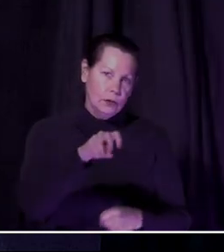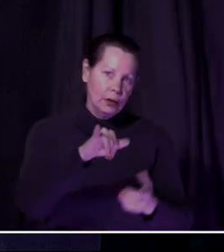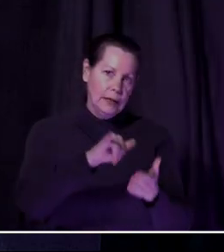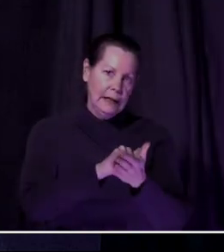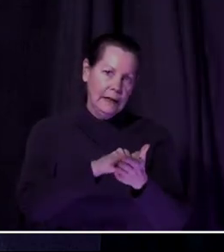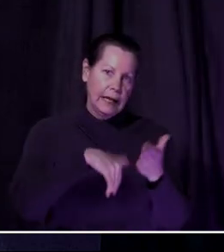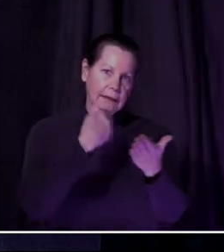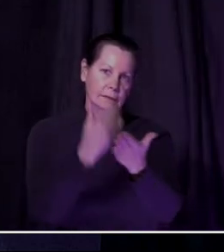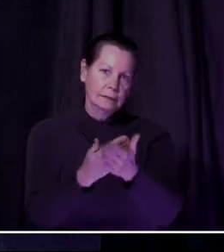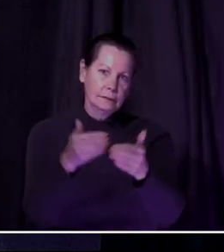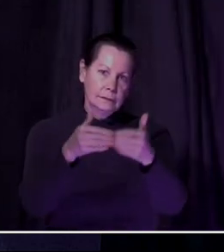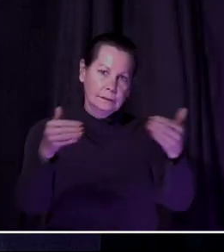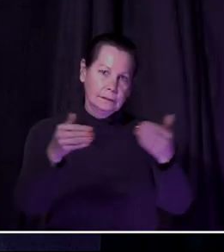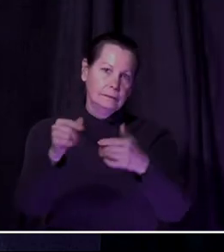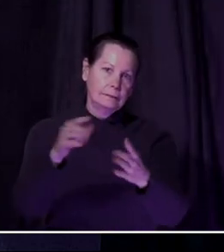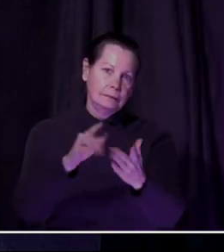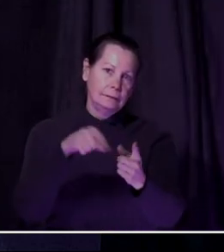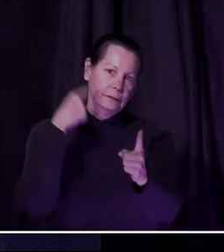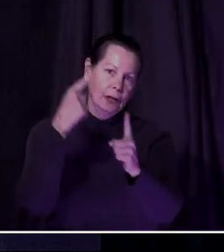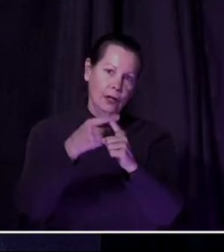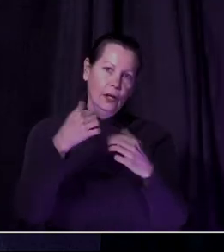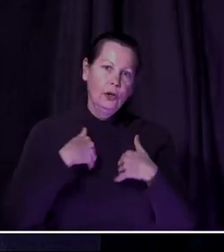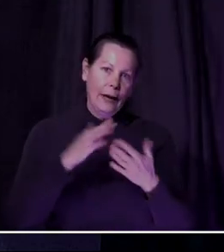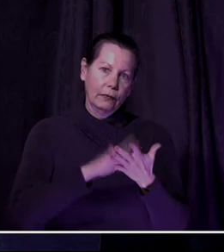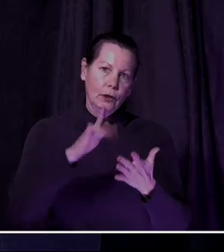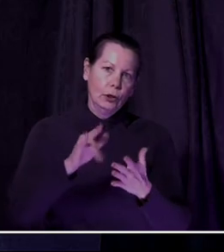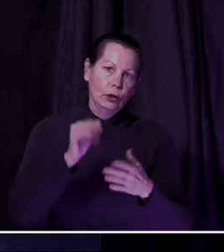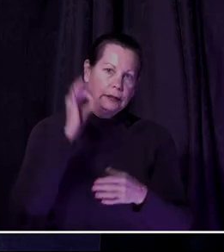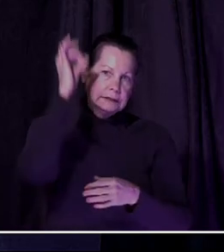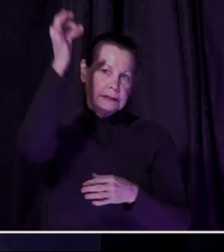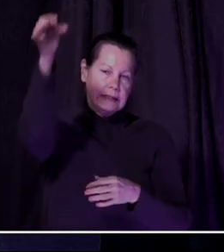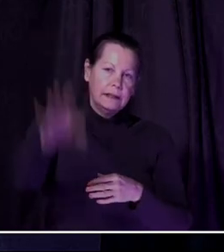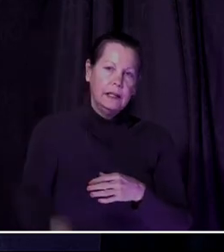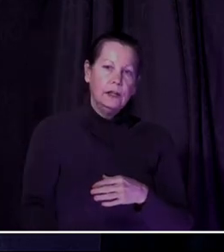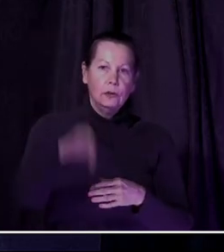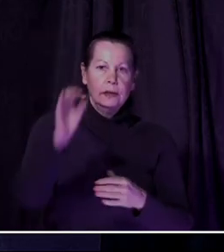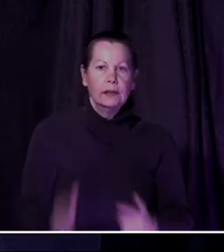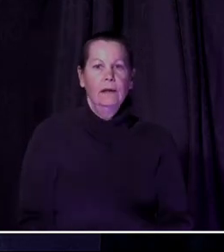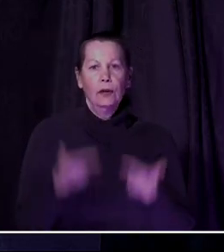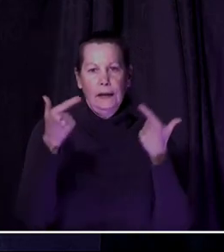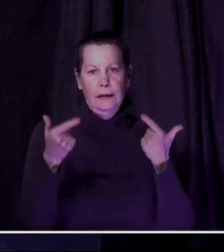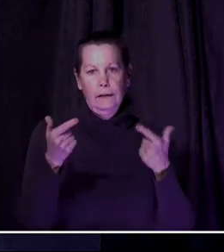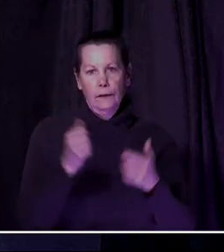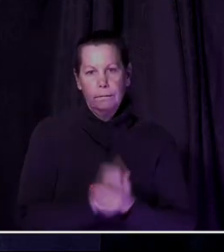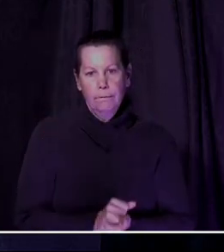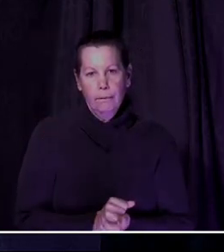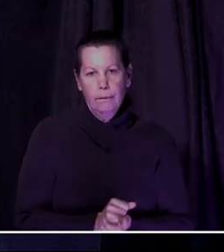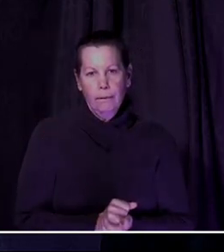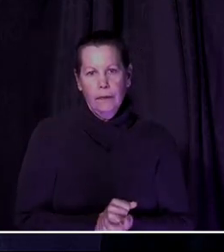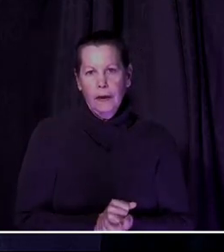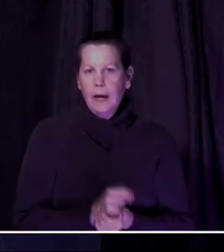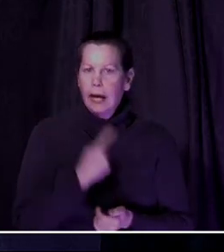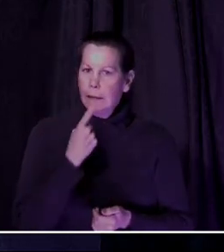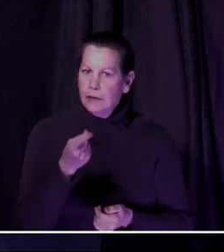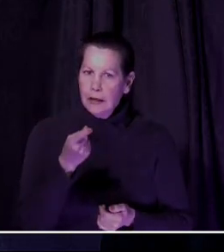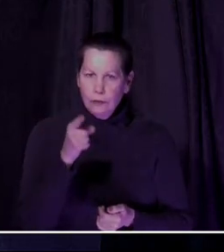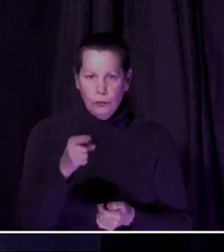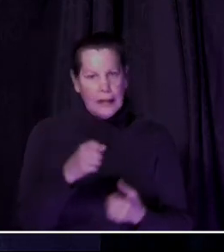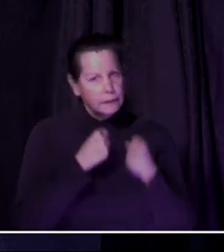there. You have a glorious destiny to discover and live out. Man, I'm telling you, that is